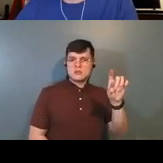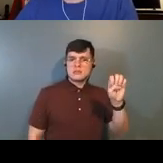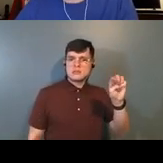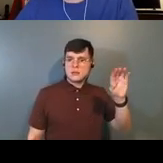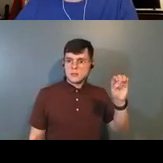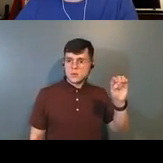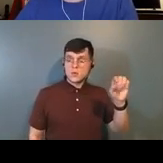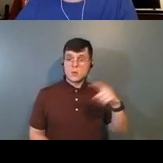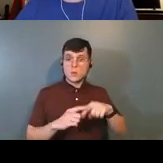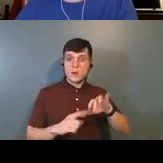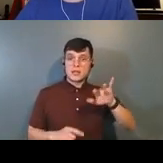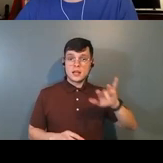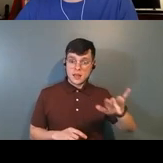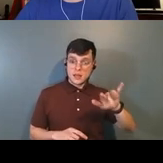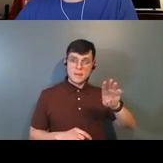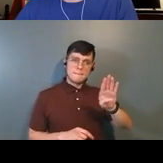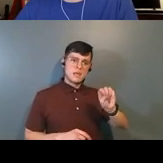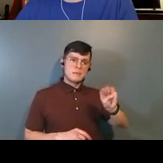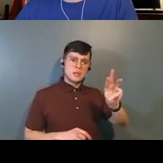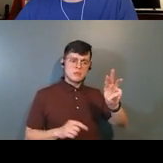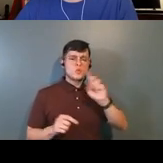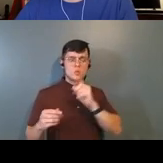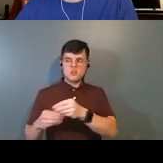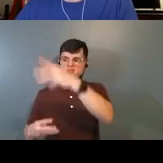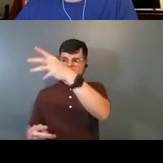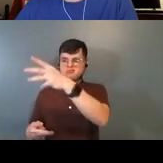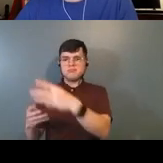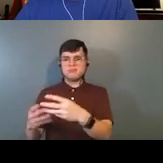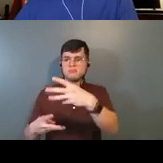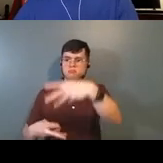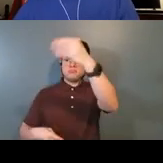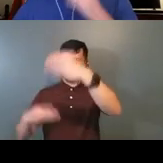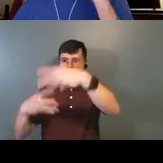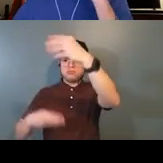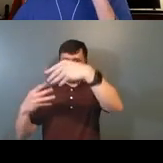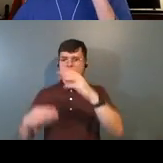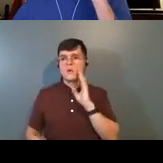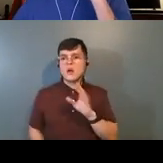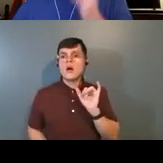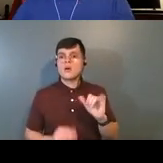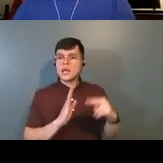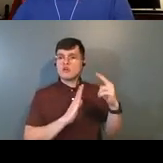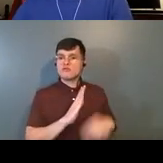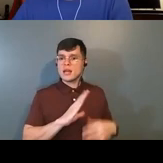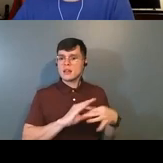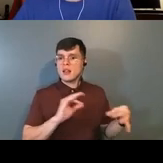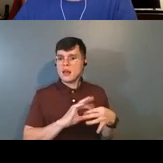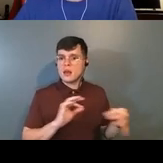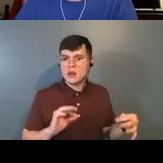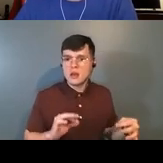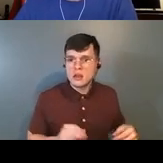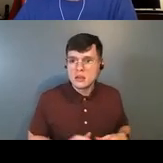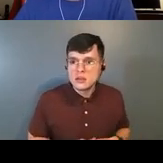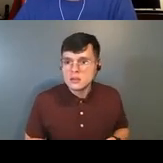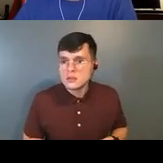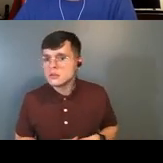on BMW, all other facets refresh to show only relevant choices. Okay, so it read the line. I could actually just read by word.